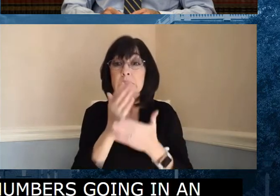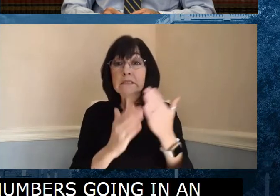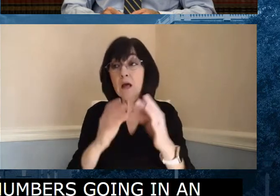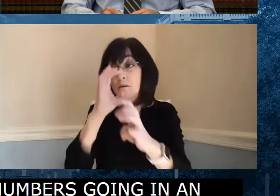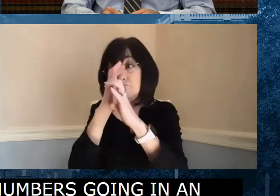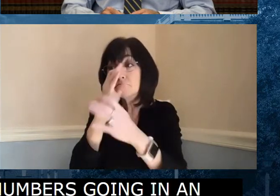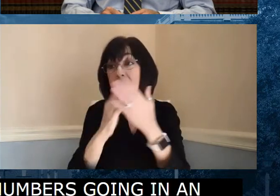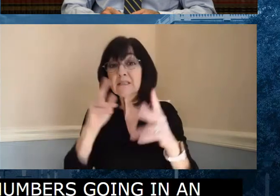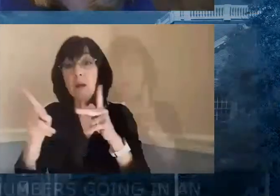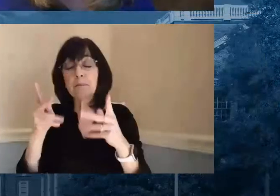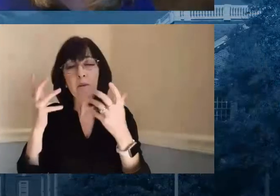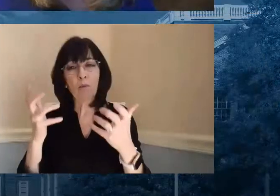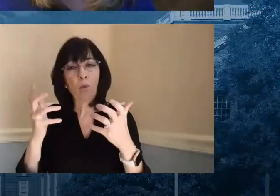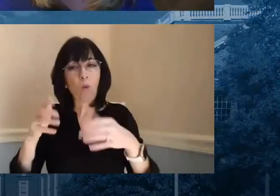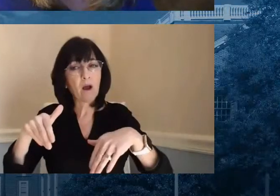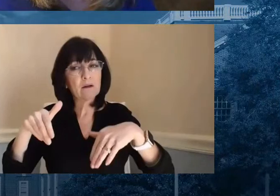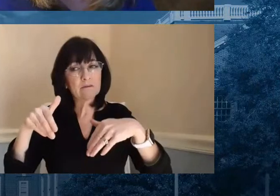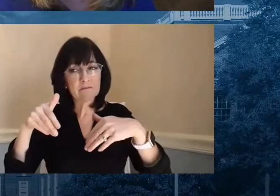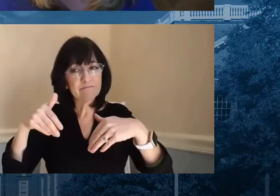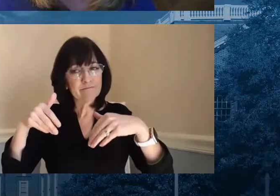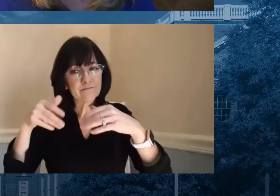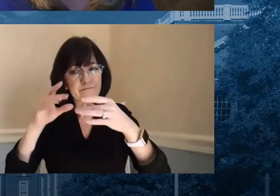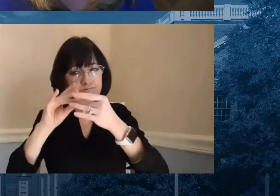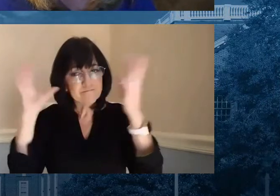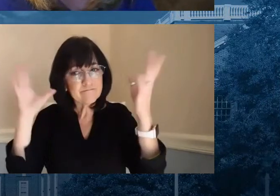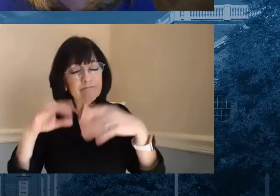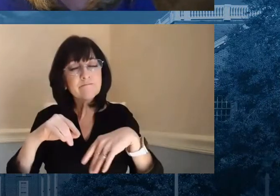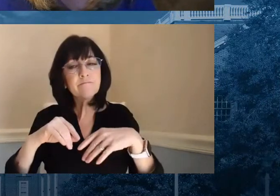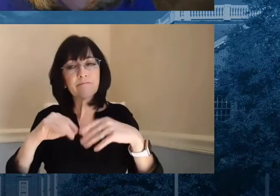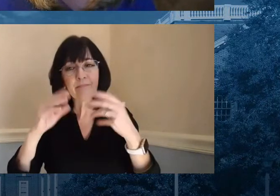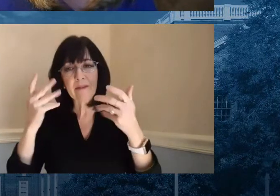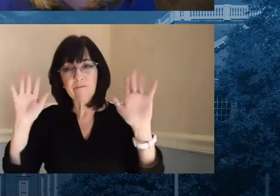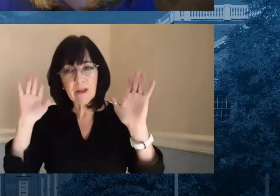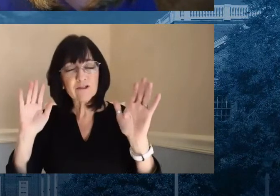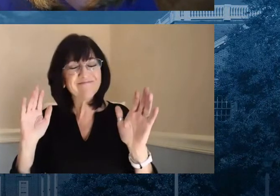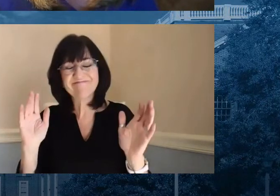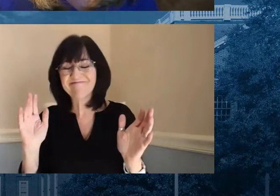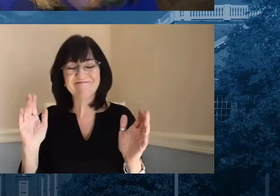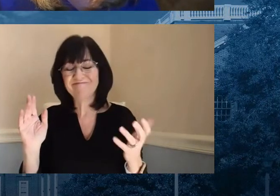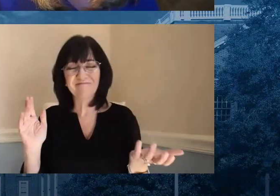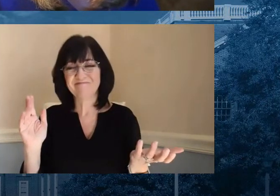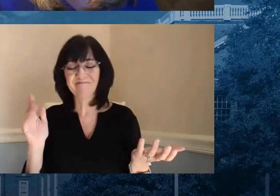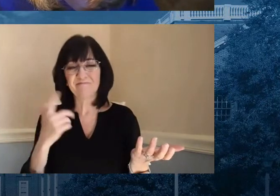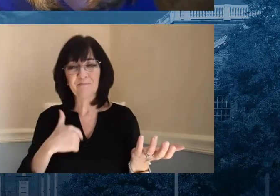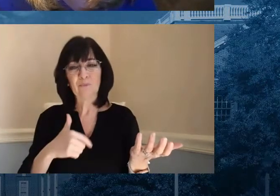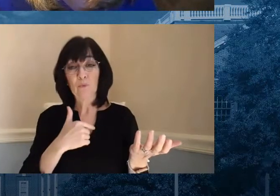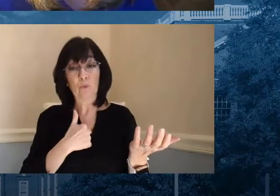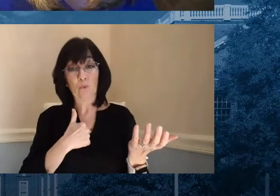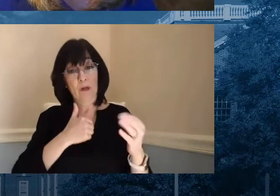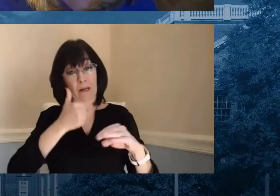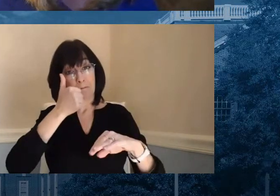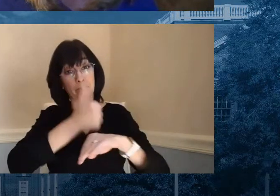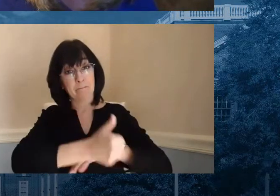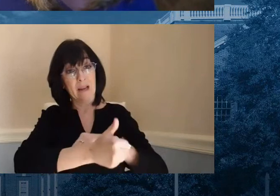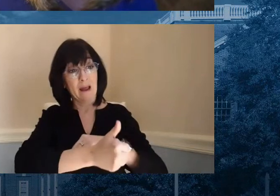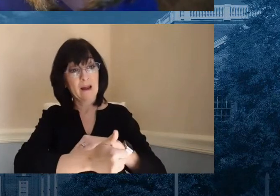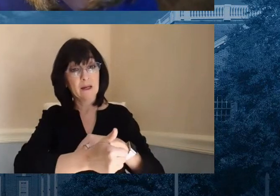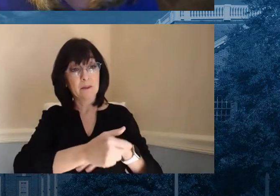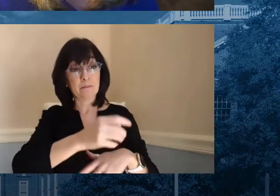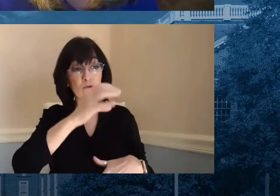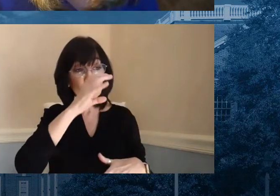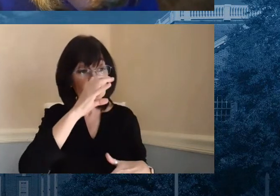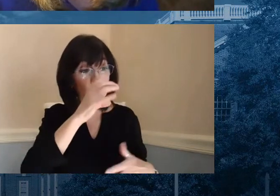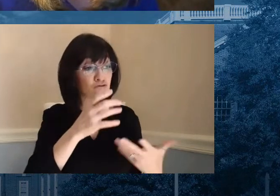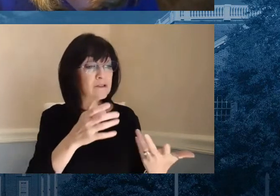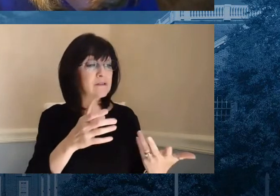There's not anything that we've looked at that say, hey, if we did this, we could stop the run up in some of